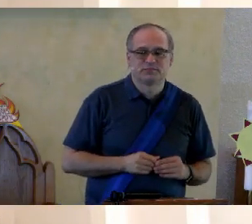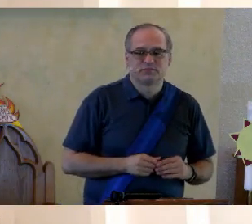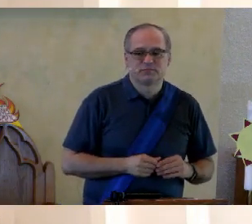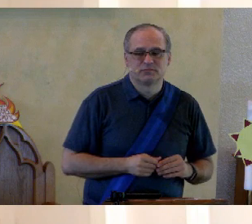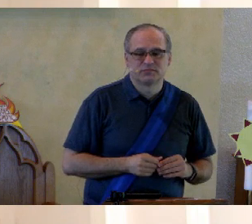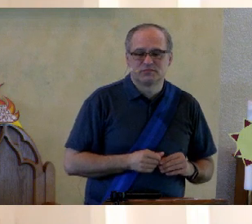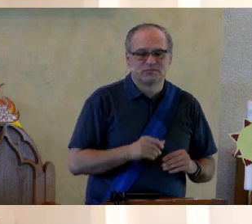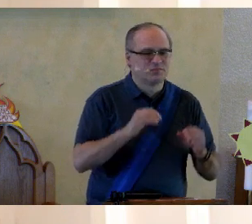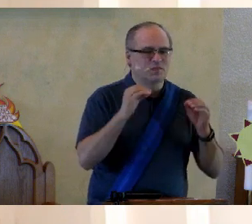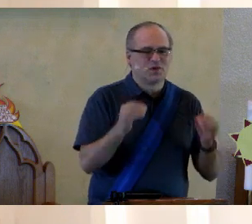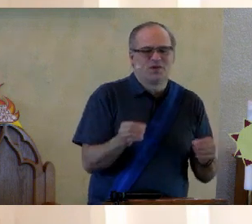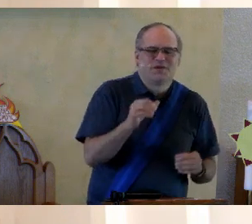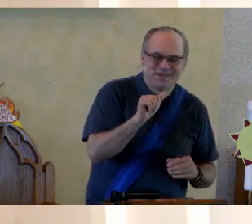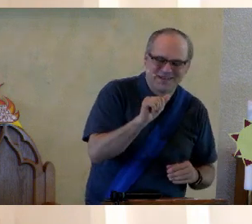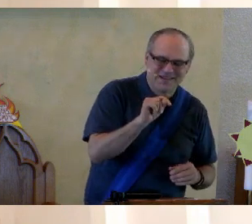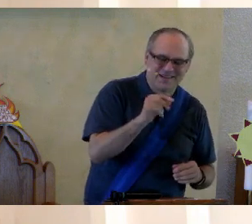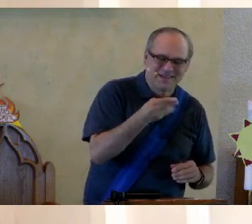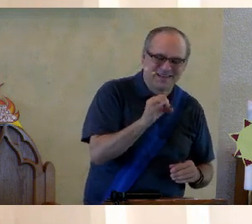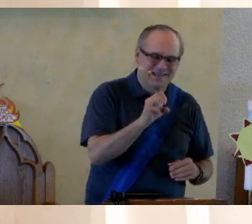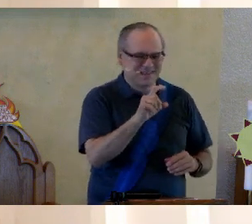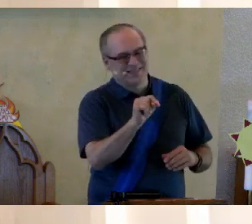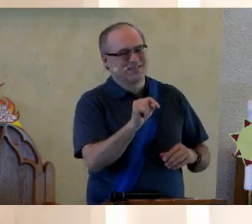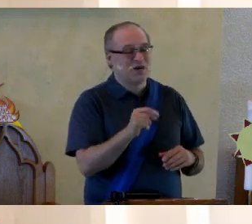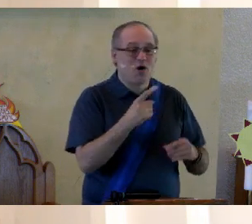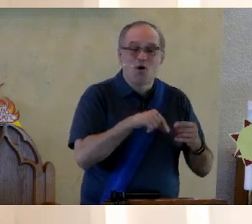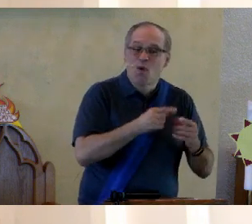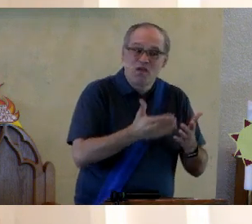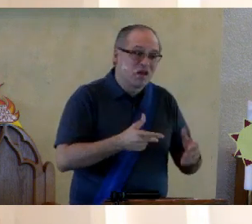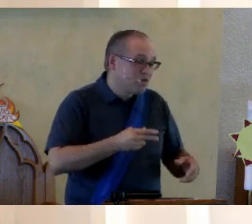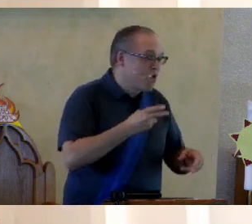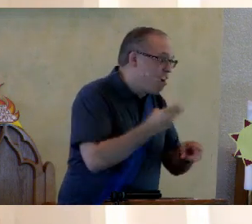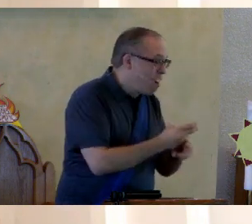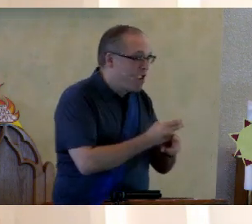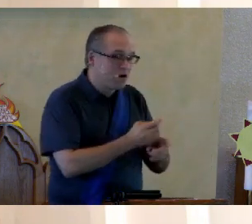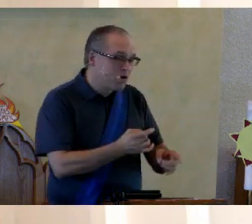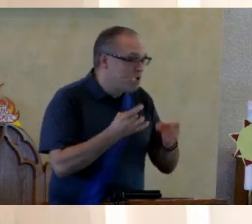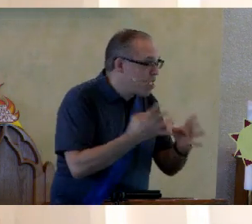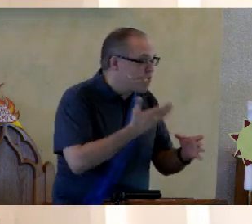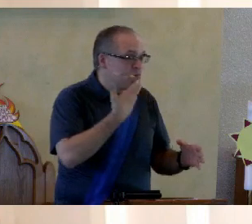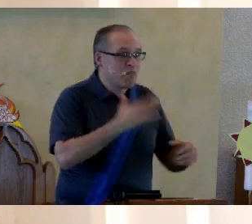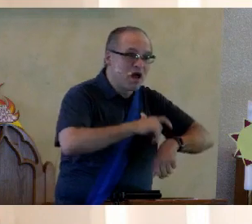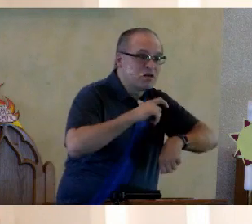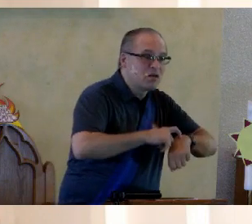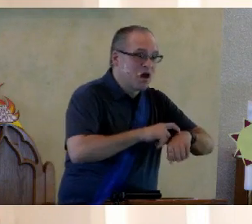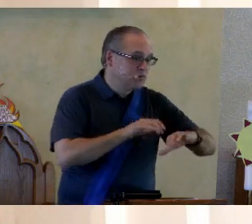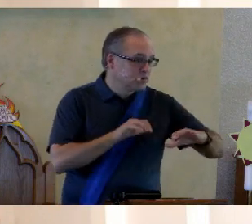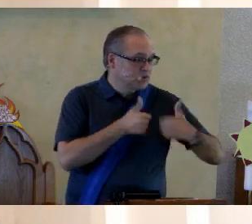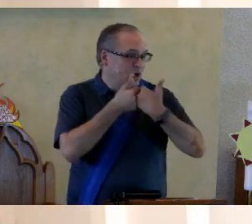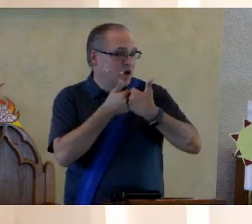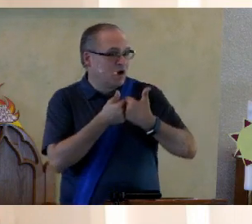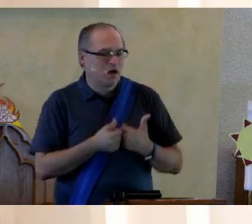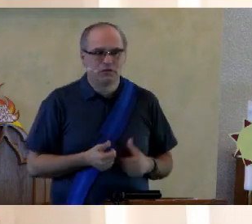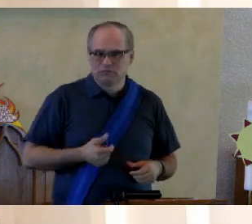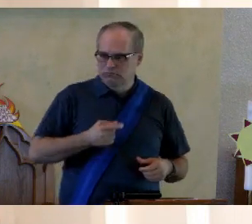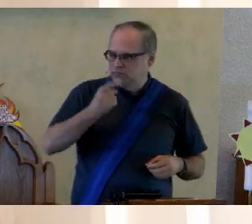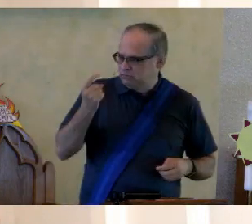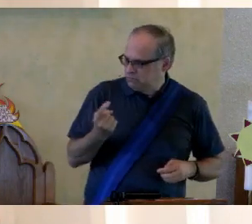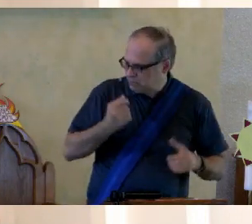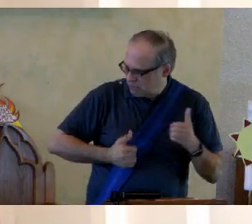in the foxhole? When the going gets tough and when rubber meets the road, most people will find something to believe